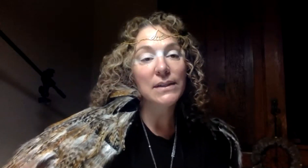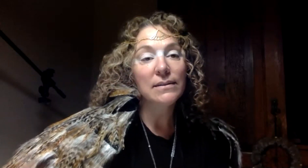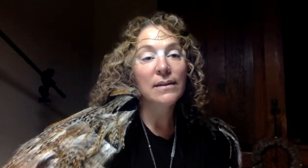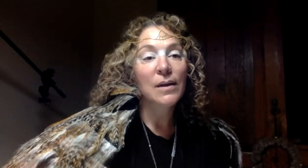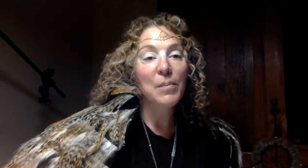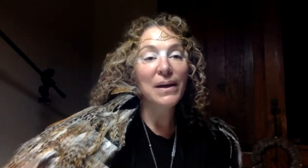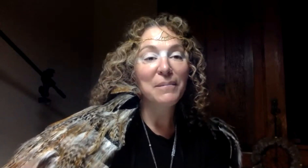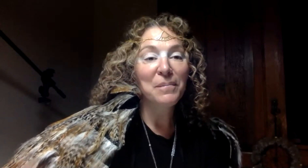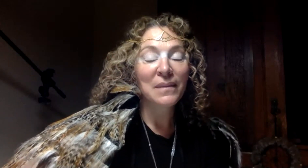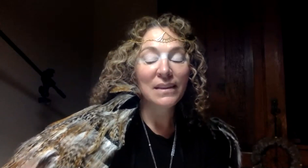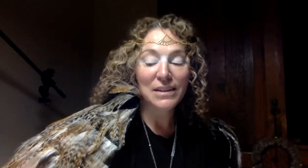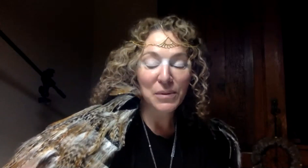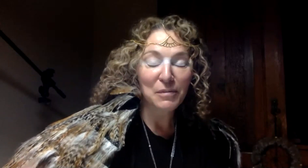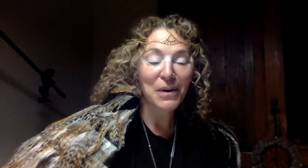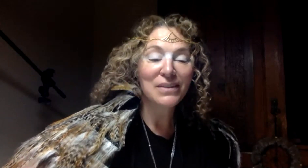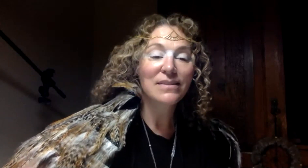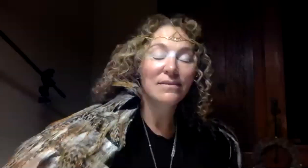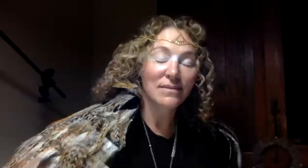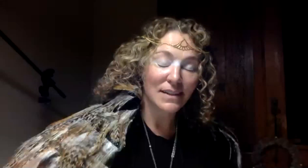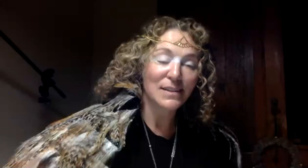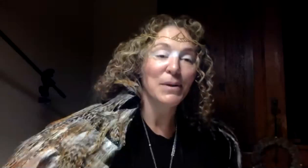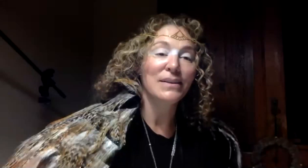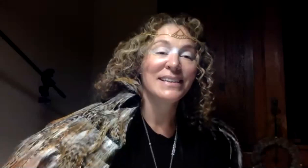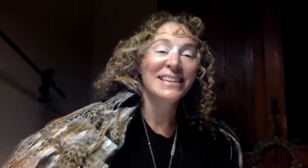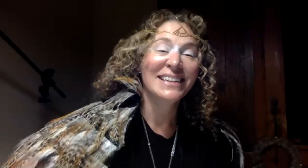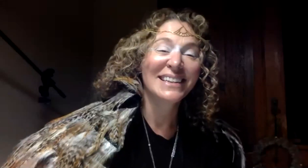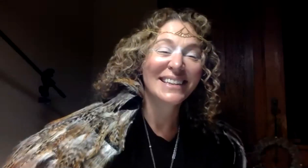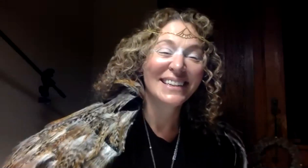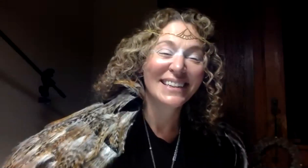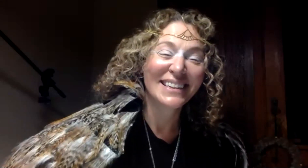of it, but the intuitive part's the easy part.